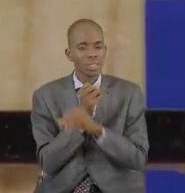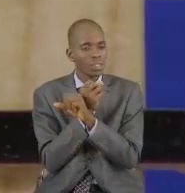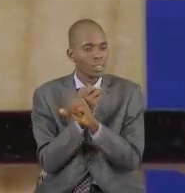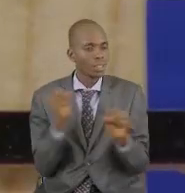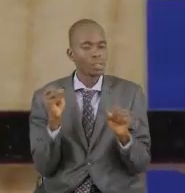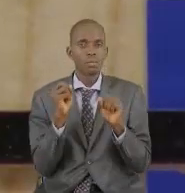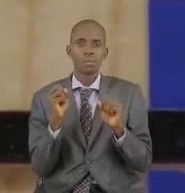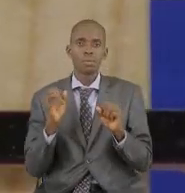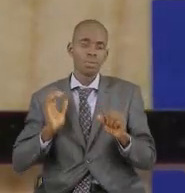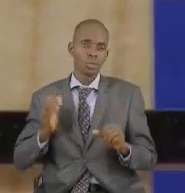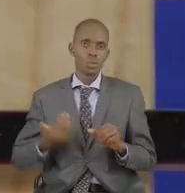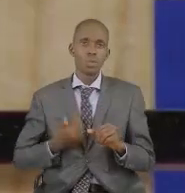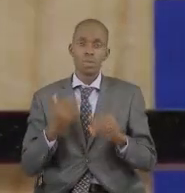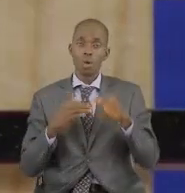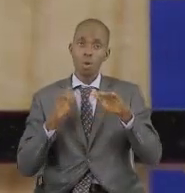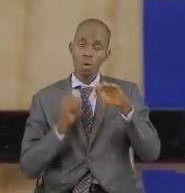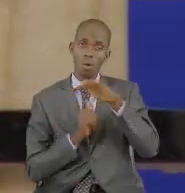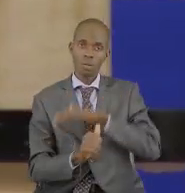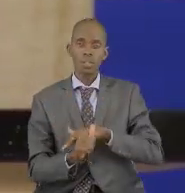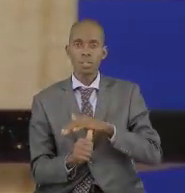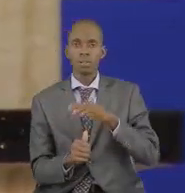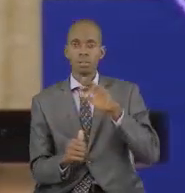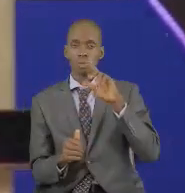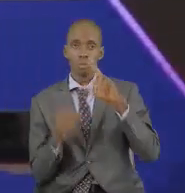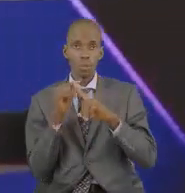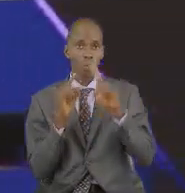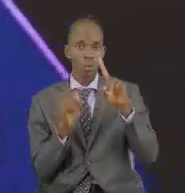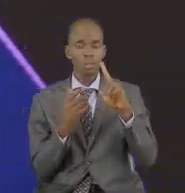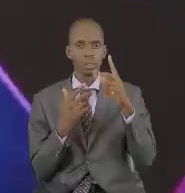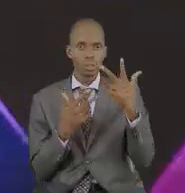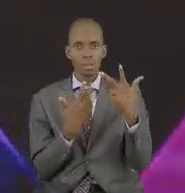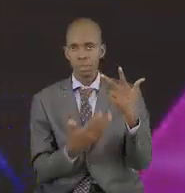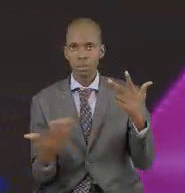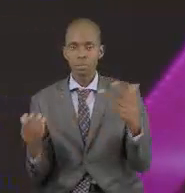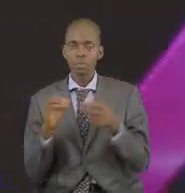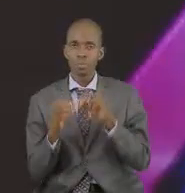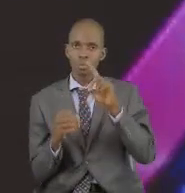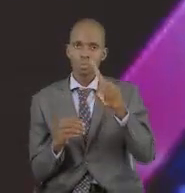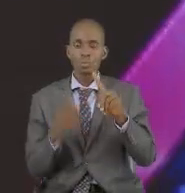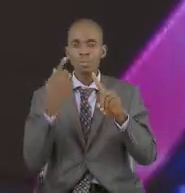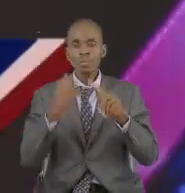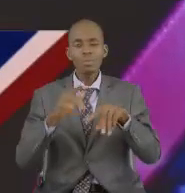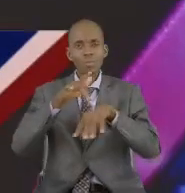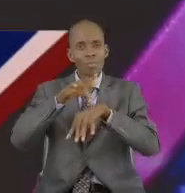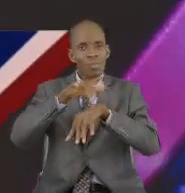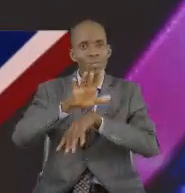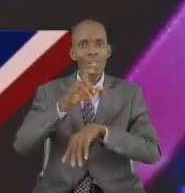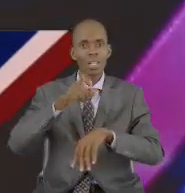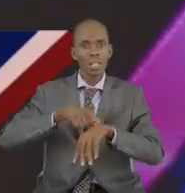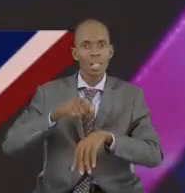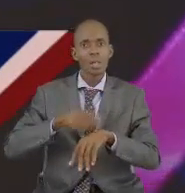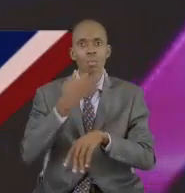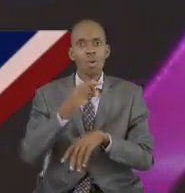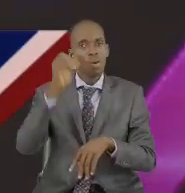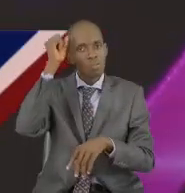soul. Three things here. Number one, the early period of his conversion and conviction.